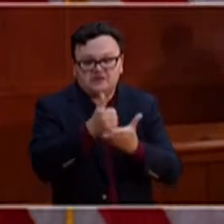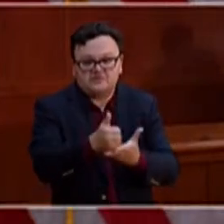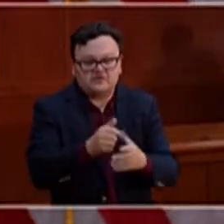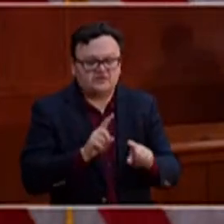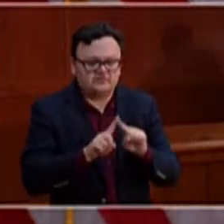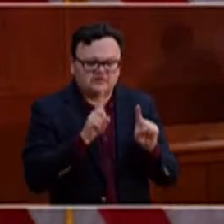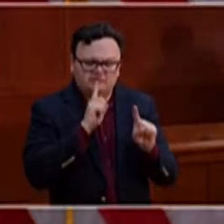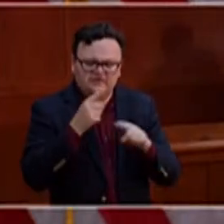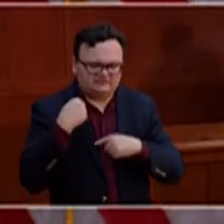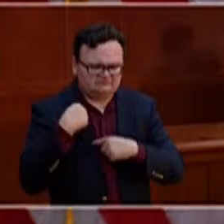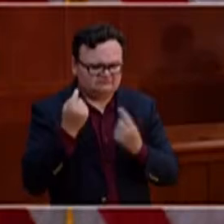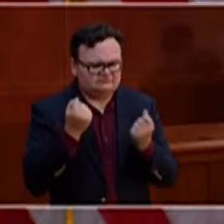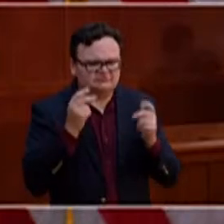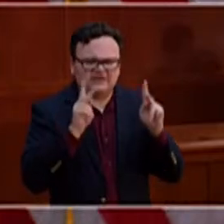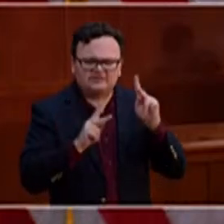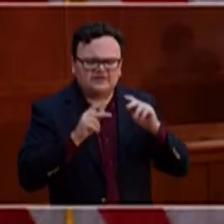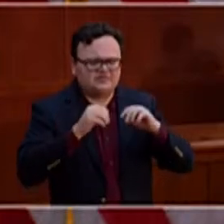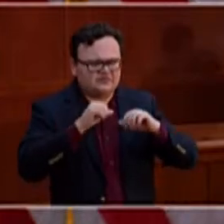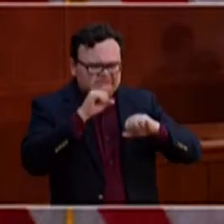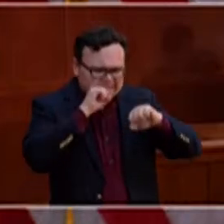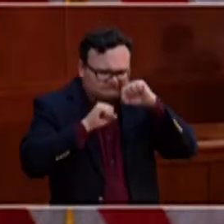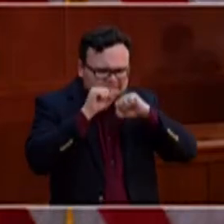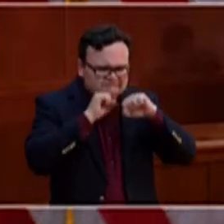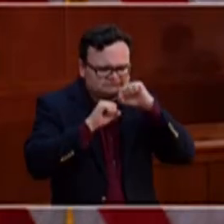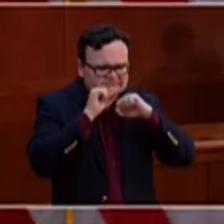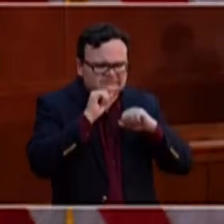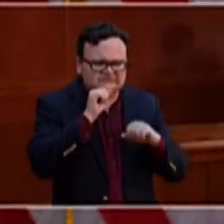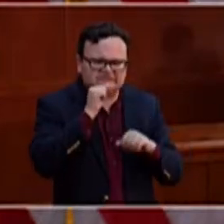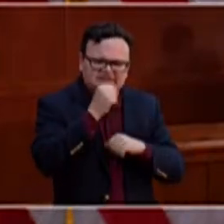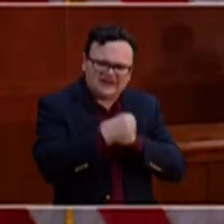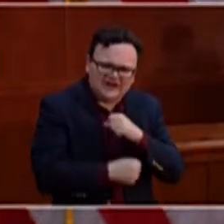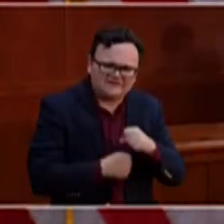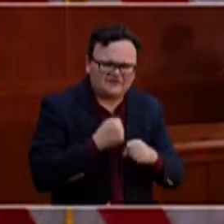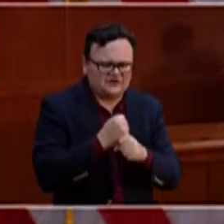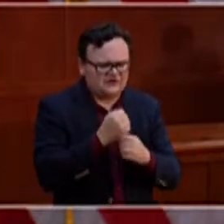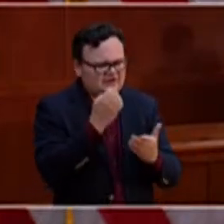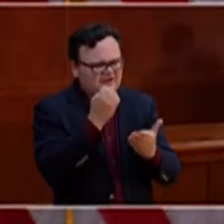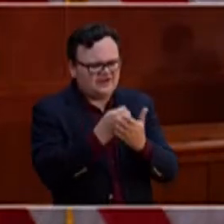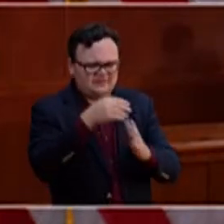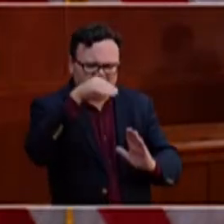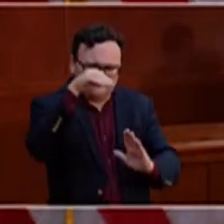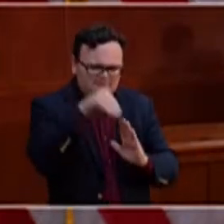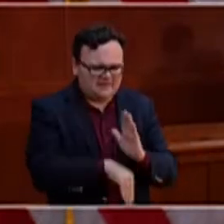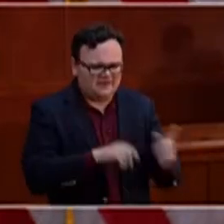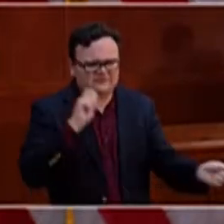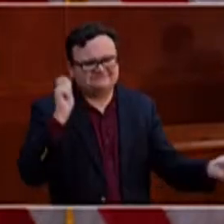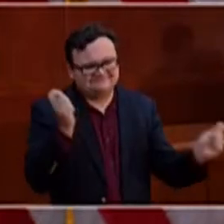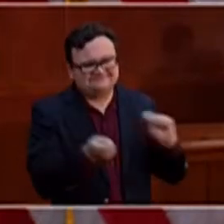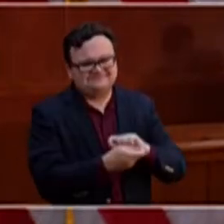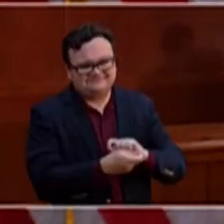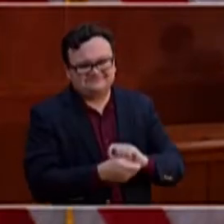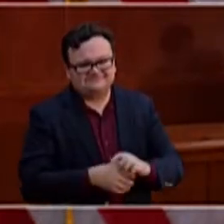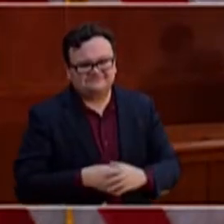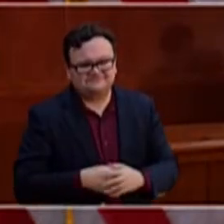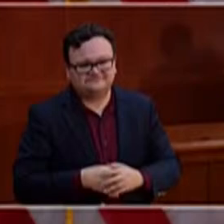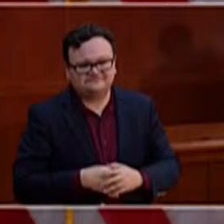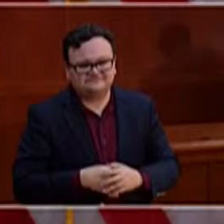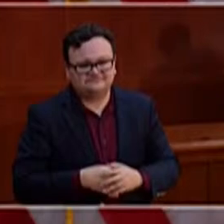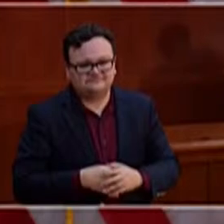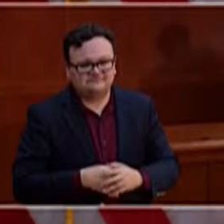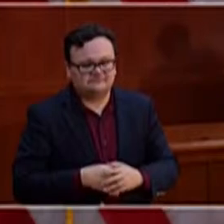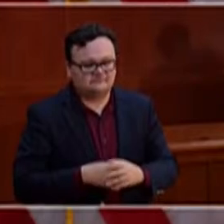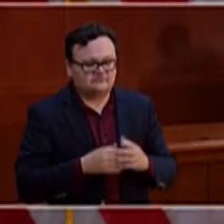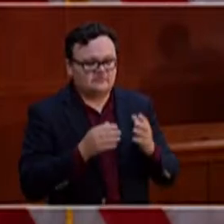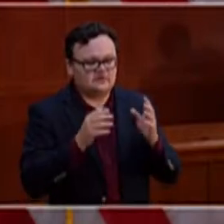been tough for a lot of folks, to see the economy change the way it is. I mean, I think we've added more employment than I think